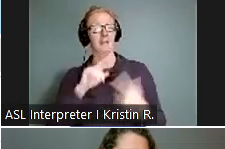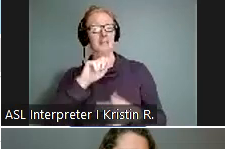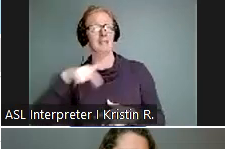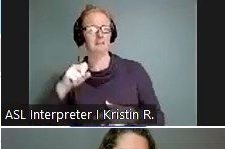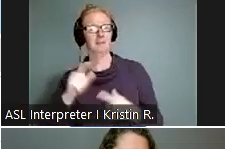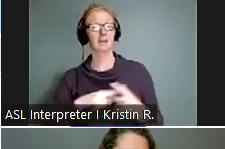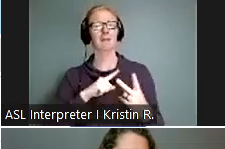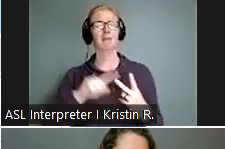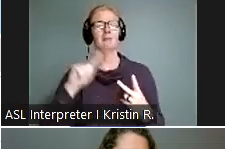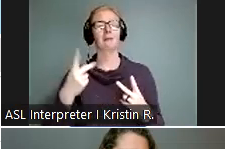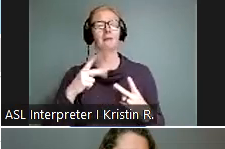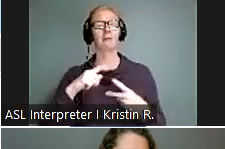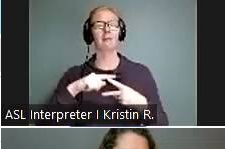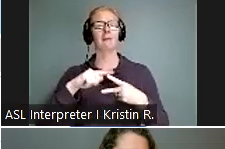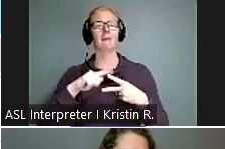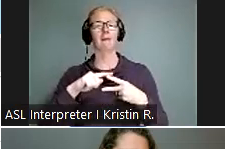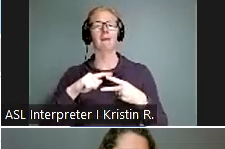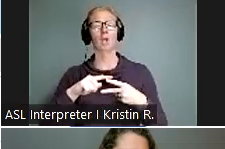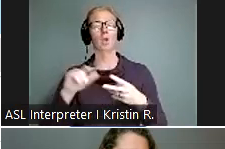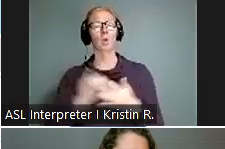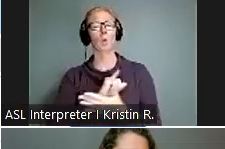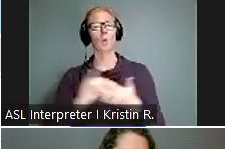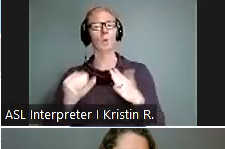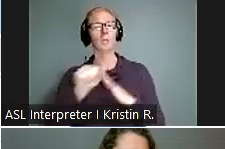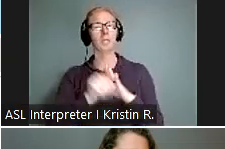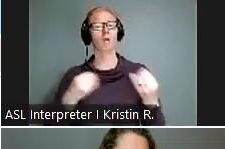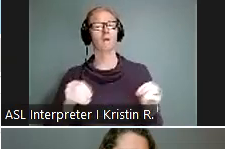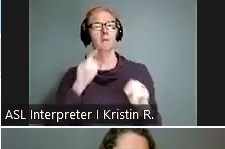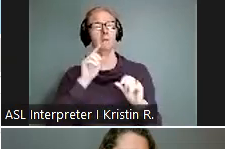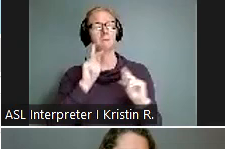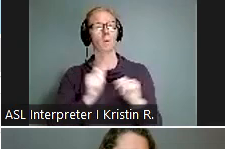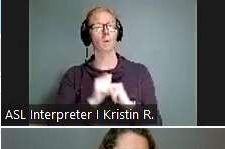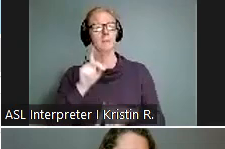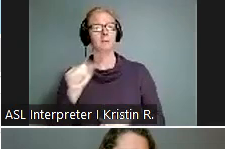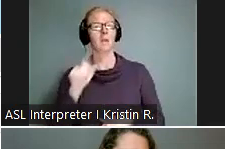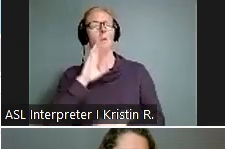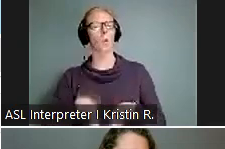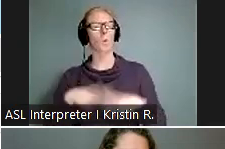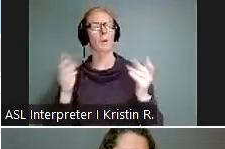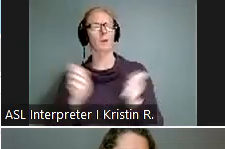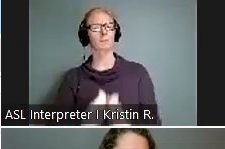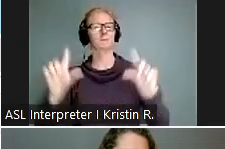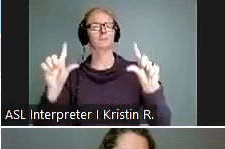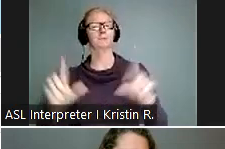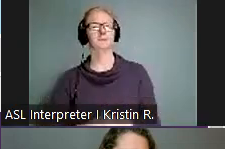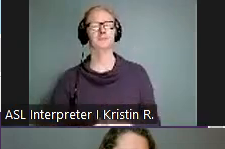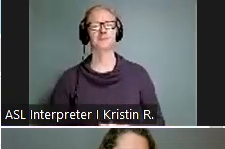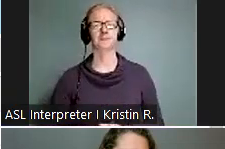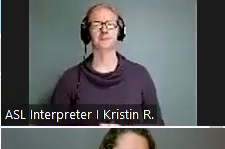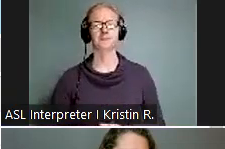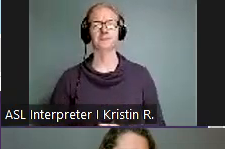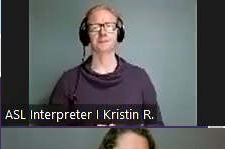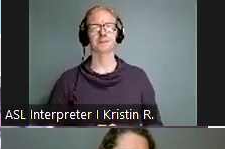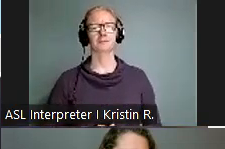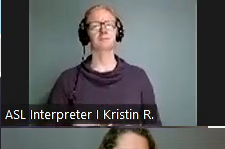is one from the New York State Office for People with Disabilities. I'll open this in a new tab. They have like